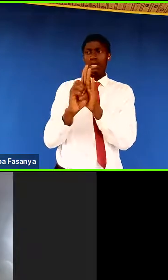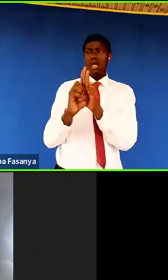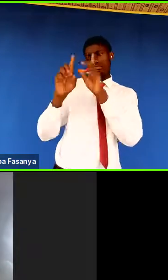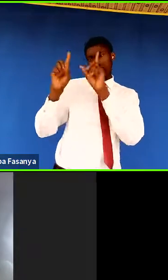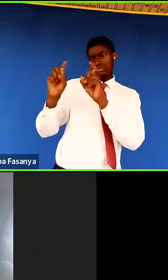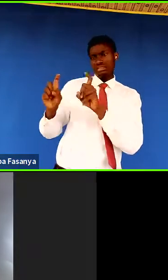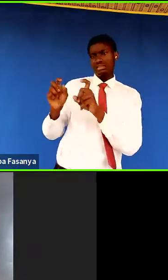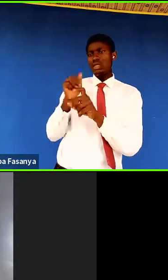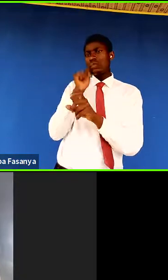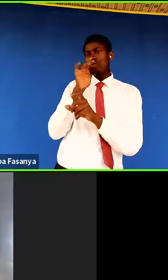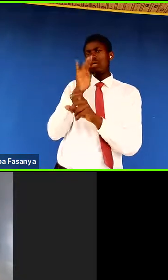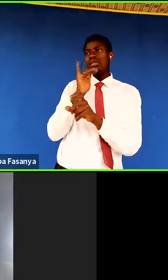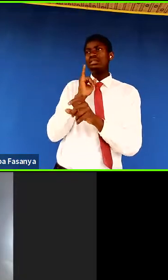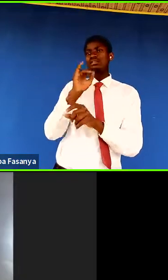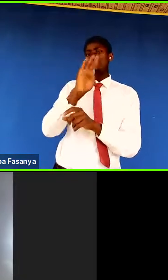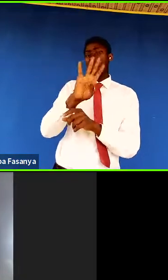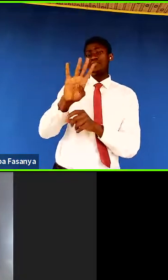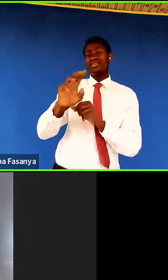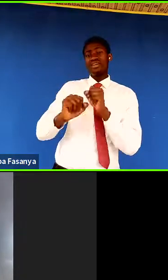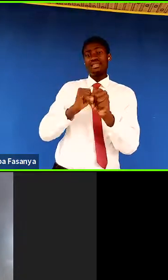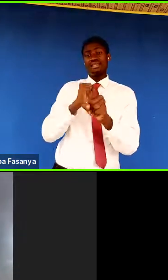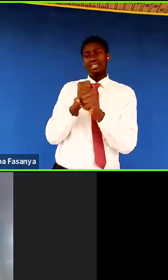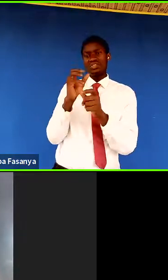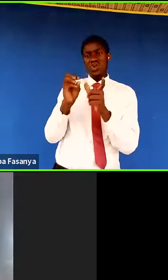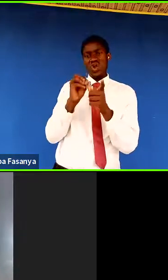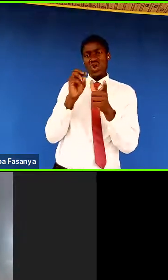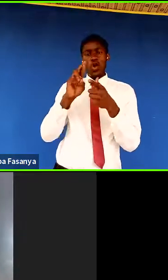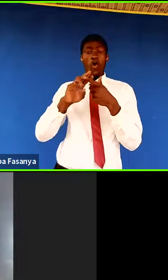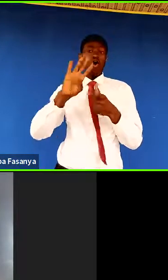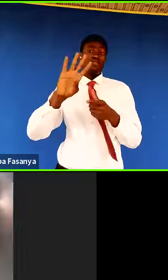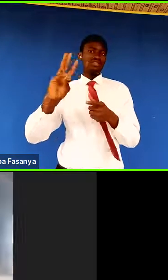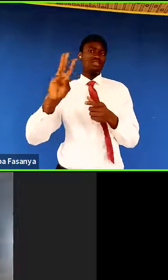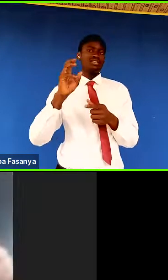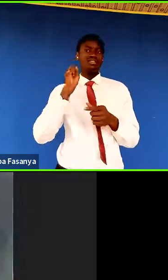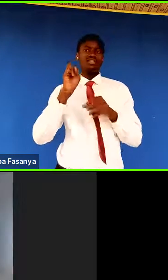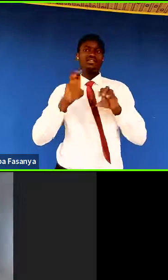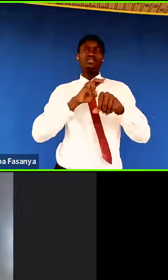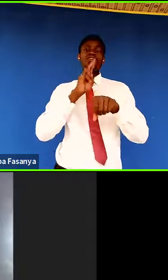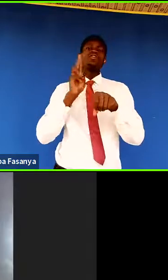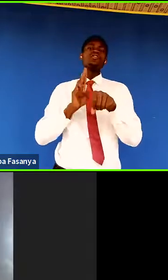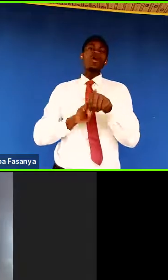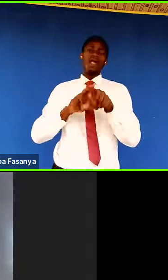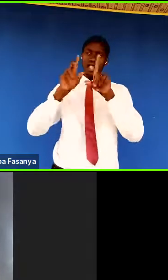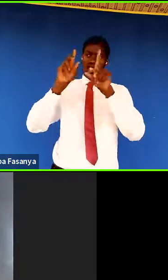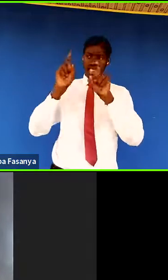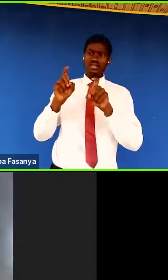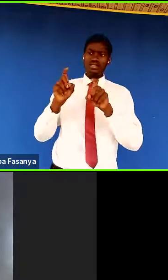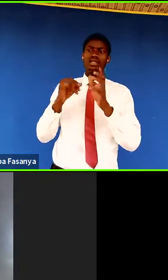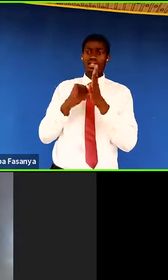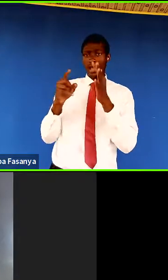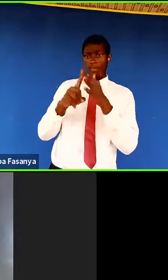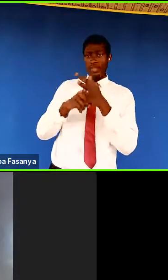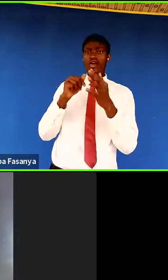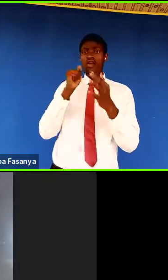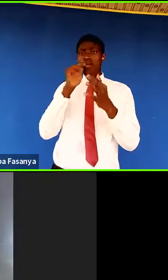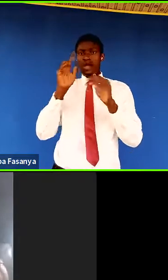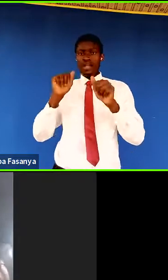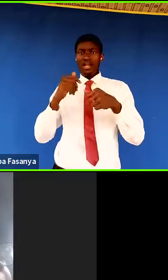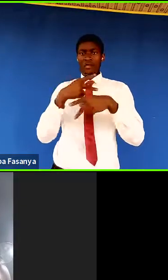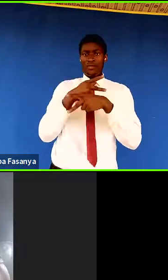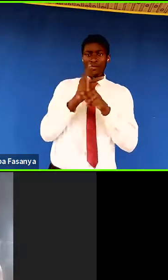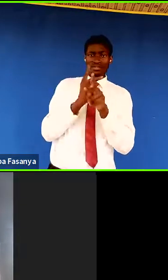or 46. She does the normal test, it shows that she's ovulating. She checks her tube, it shows that the tubes are